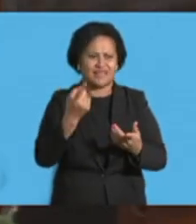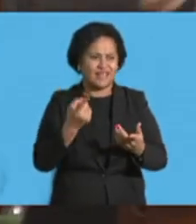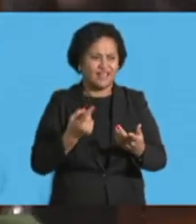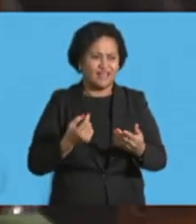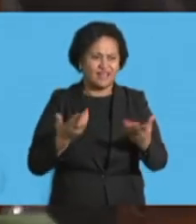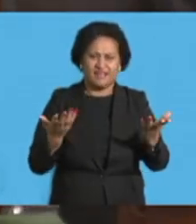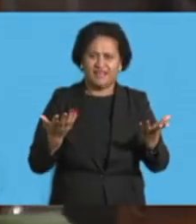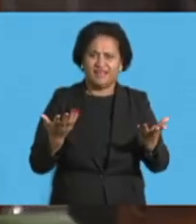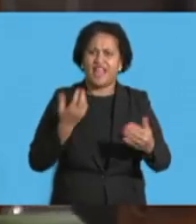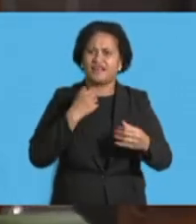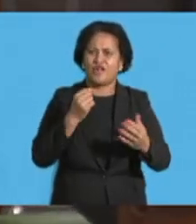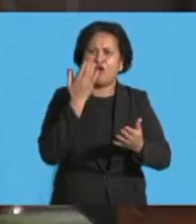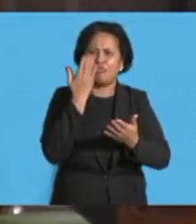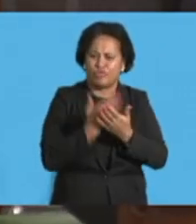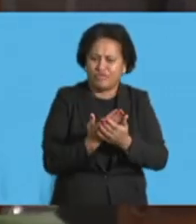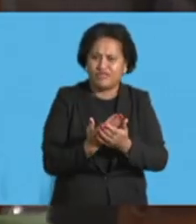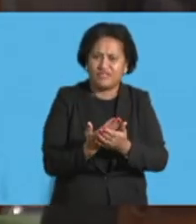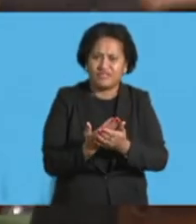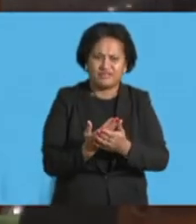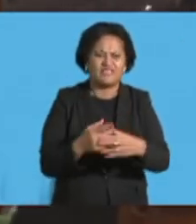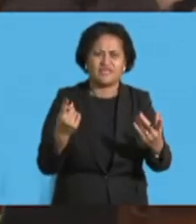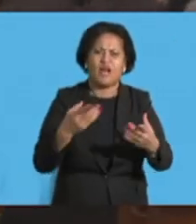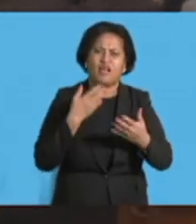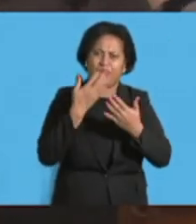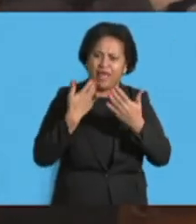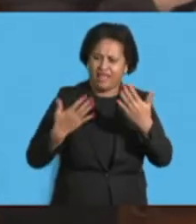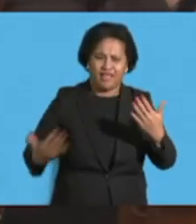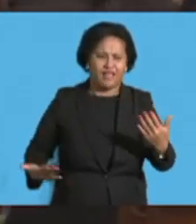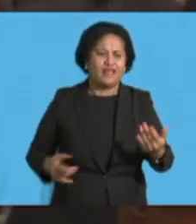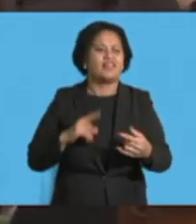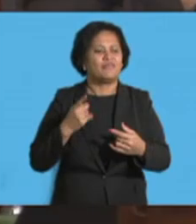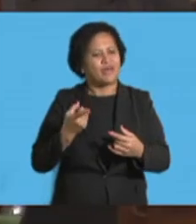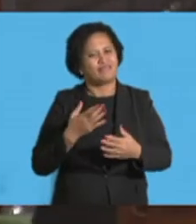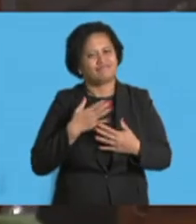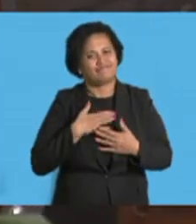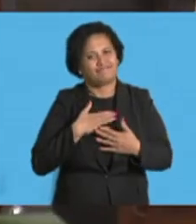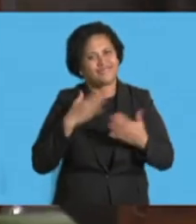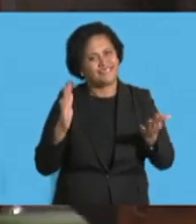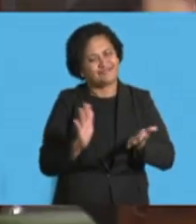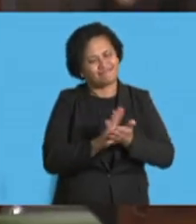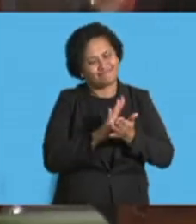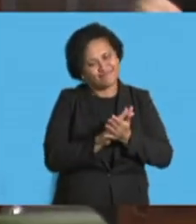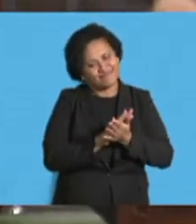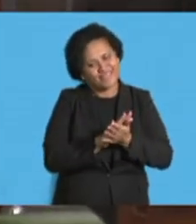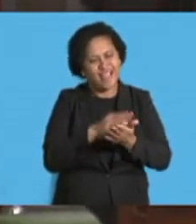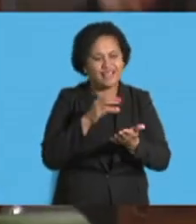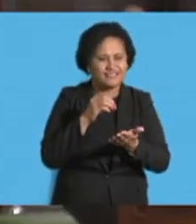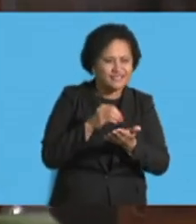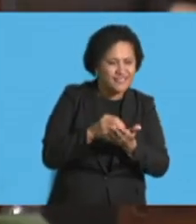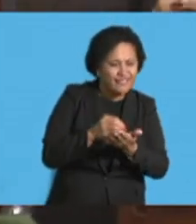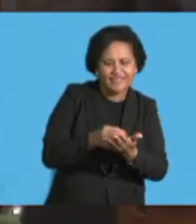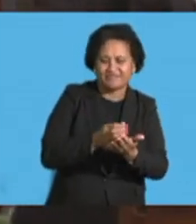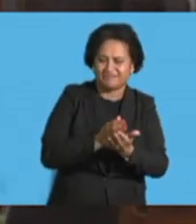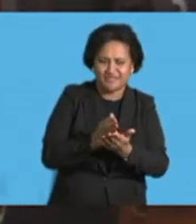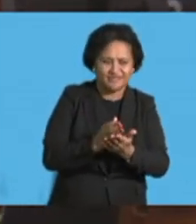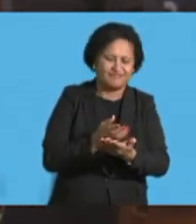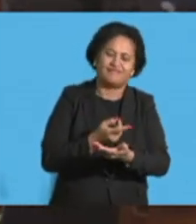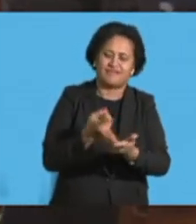Don't know where the statement is going. Anyway, it was a pleasure serving our people through farm care, home